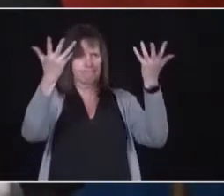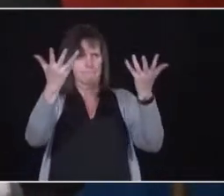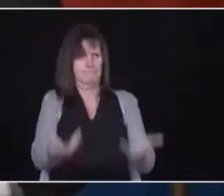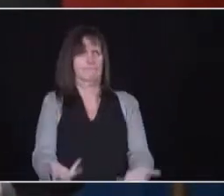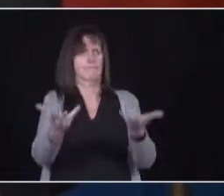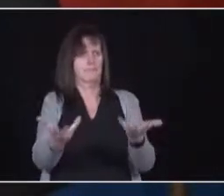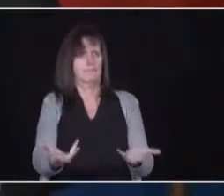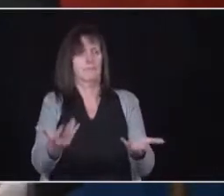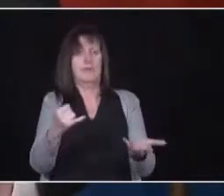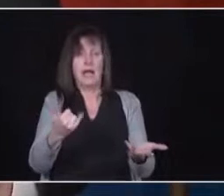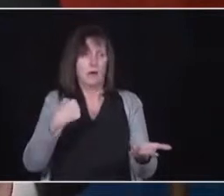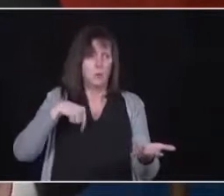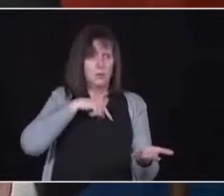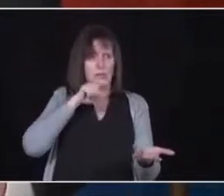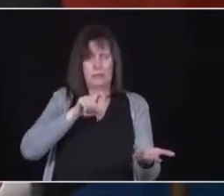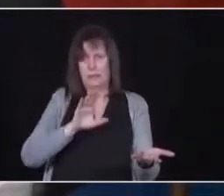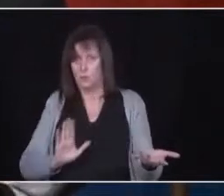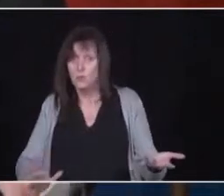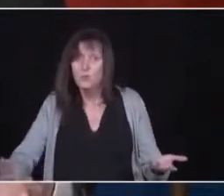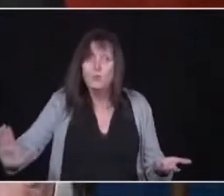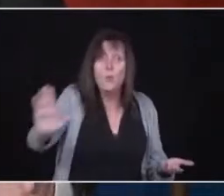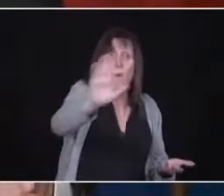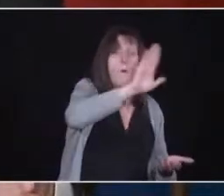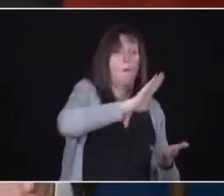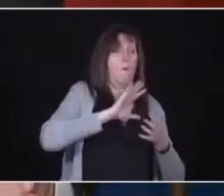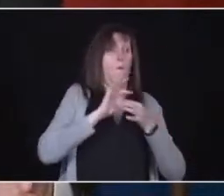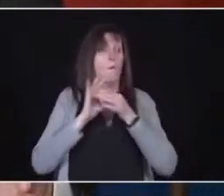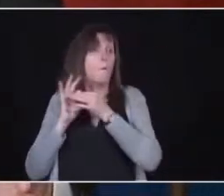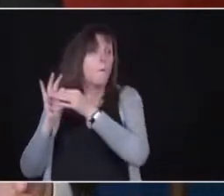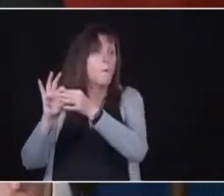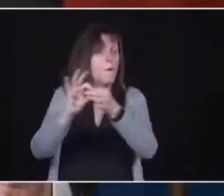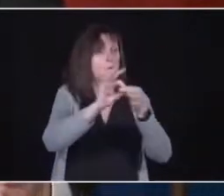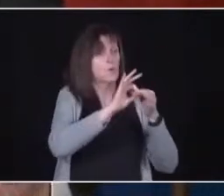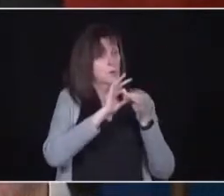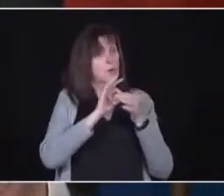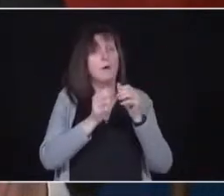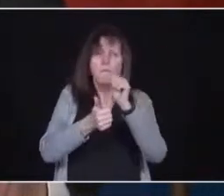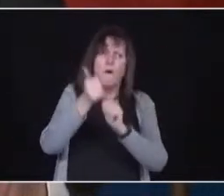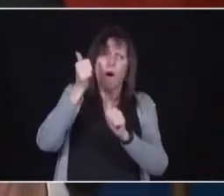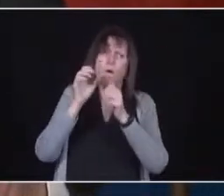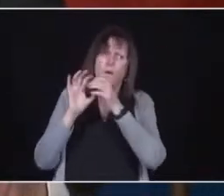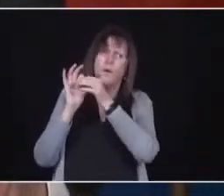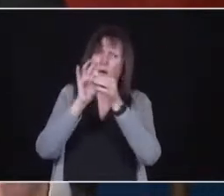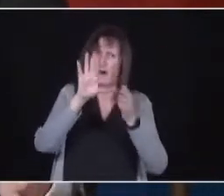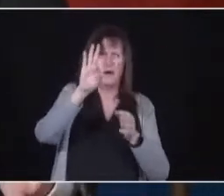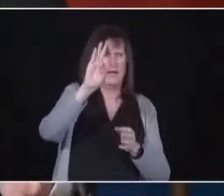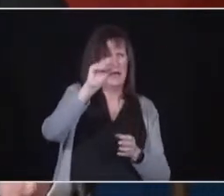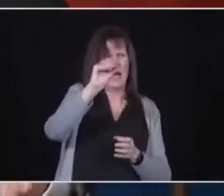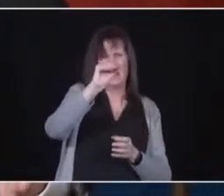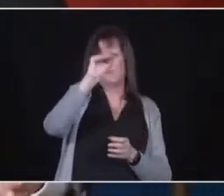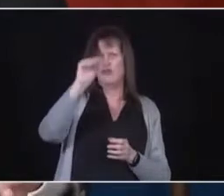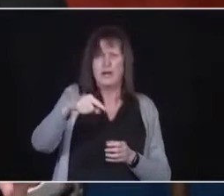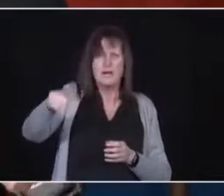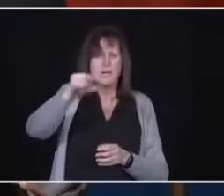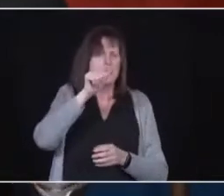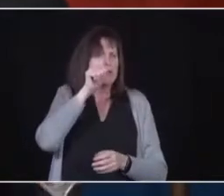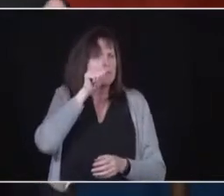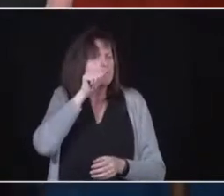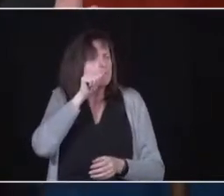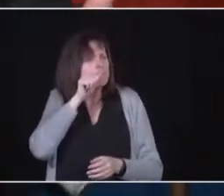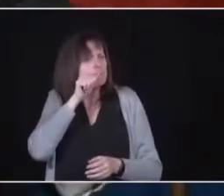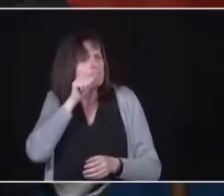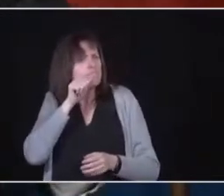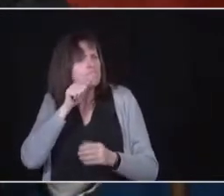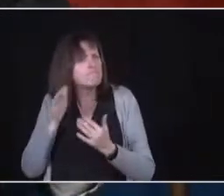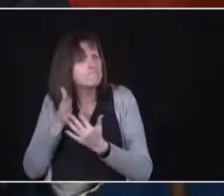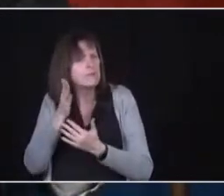we have vast majority, probably 90% of the population has been working their backs off. But we have some folks. I